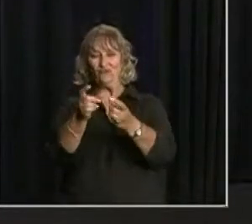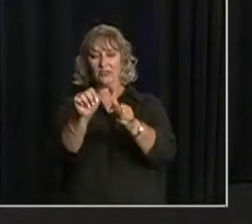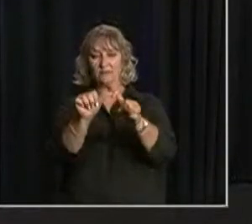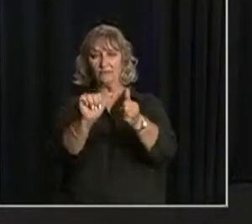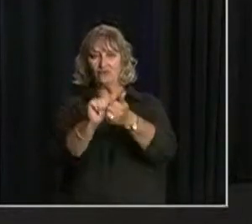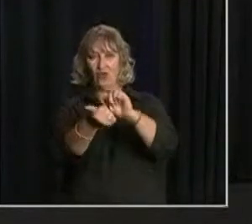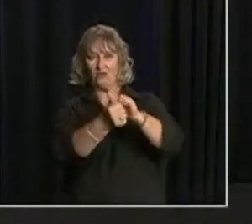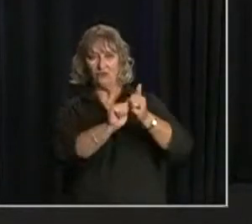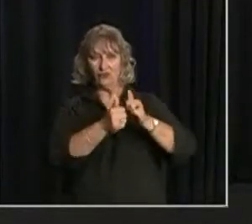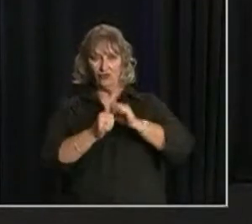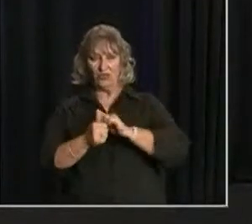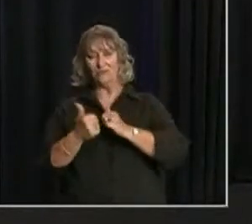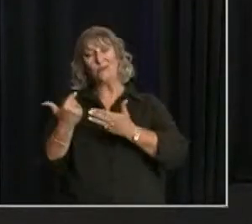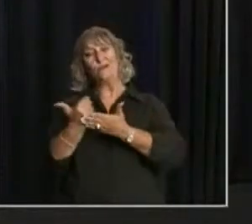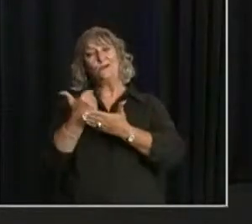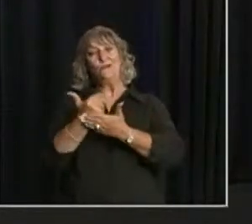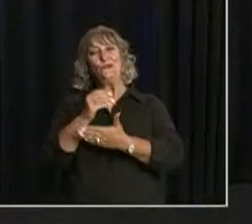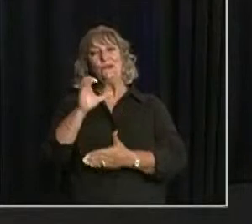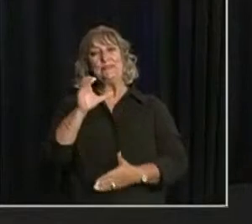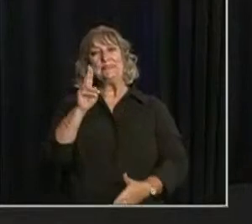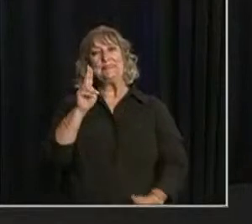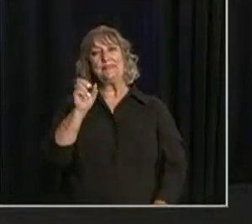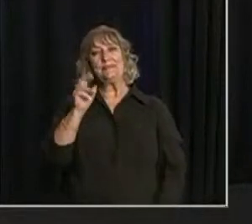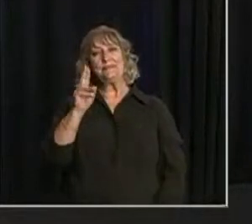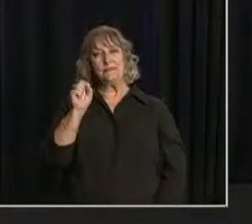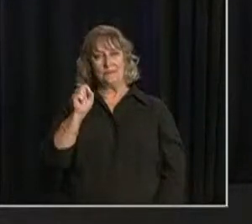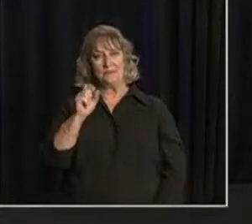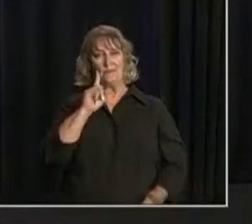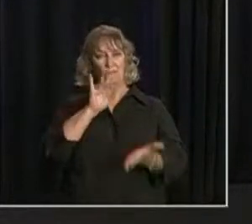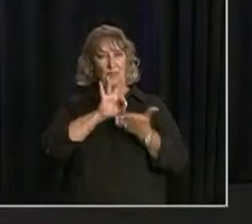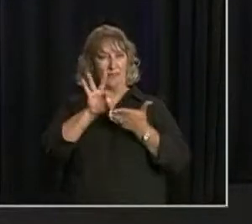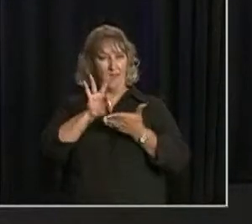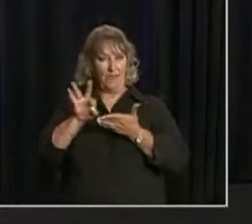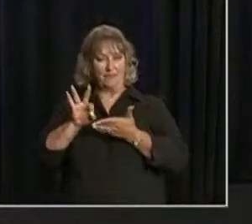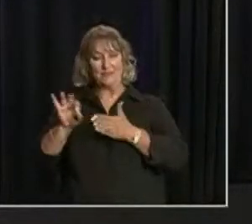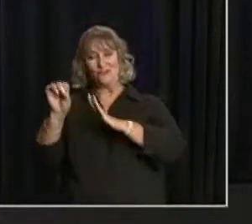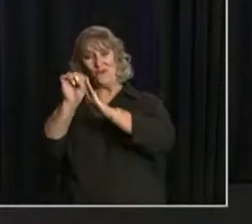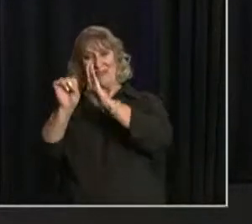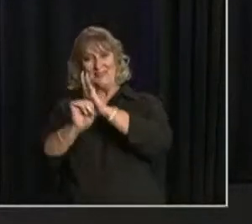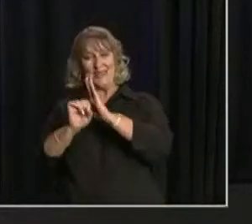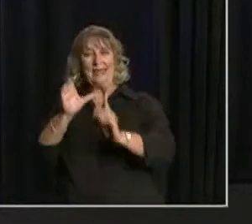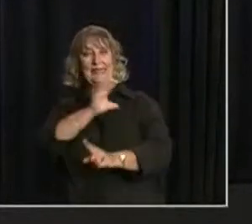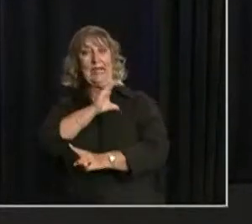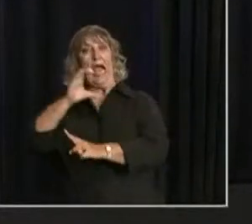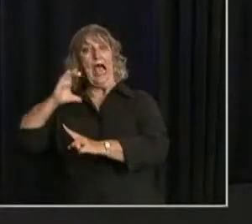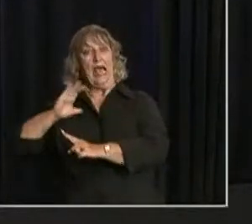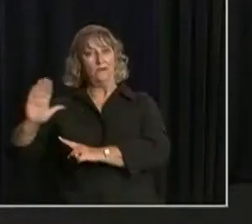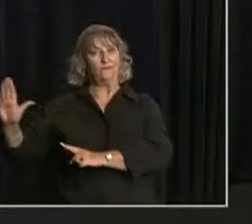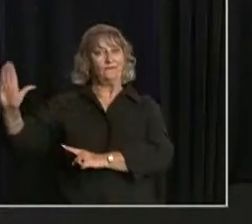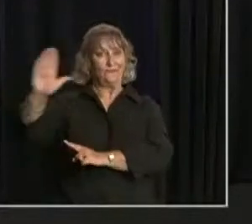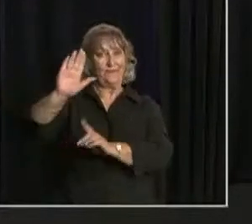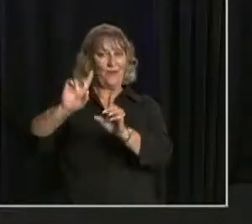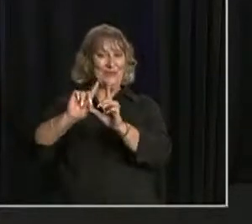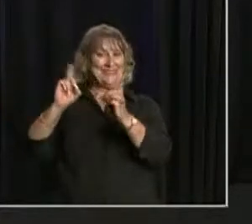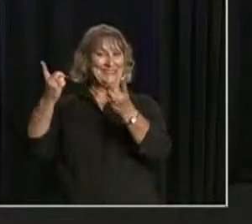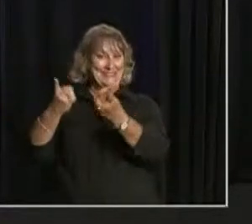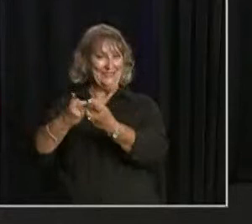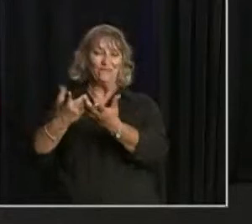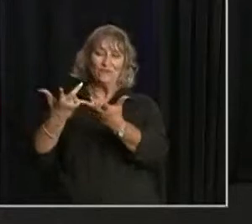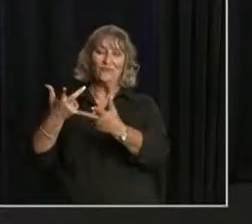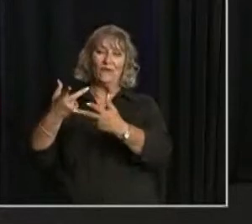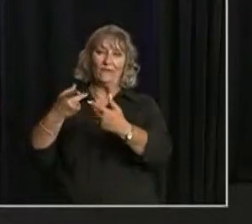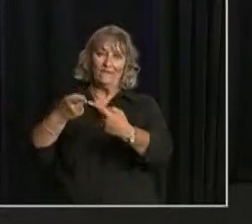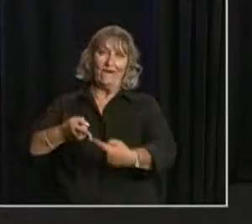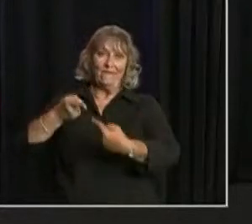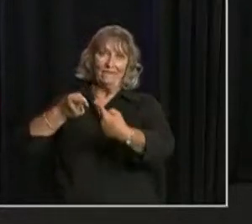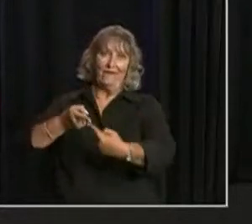With the new census data, you know, with the state, when it comes to congressional districts, it's always an uphill battle. What are your